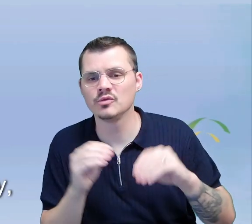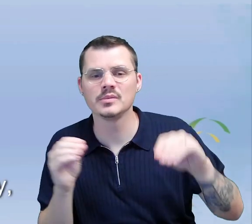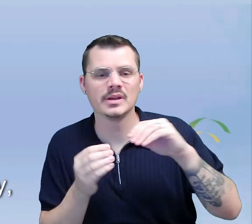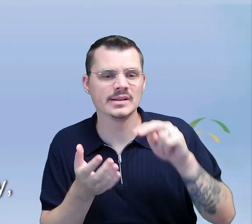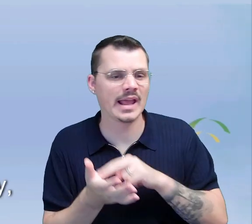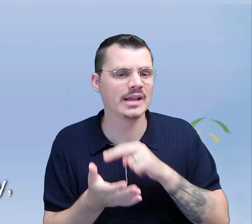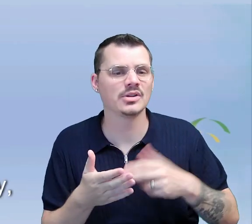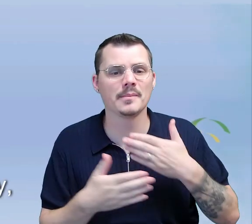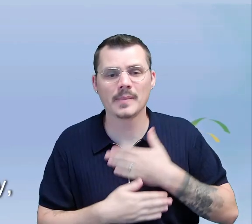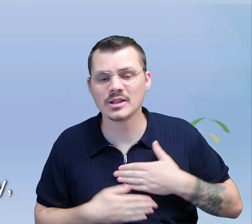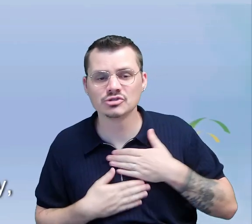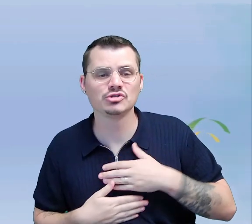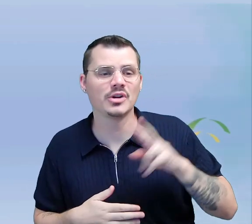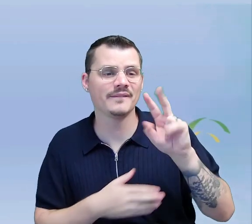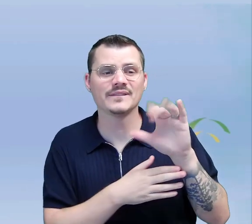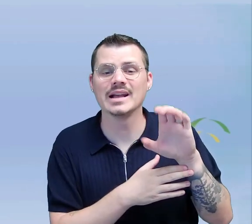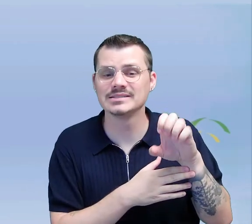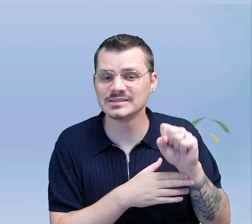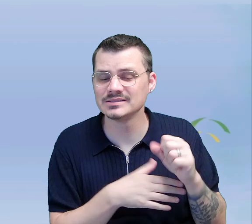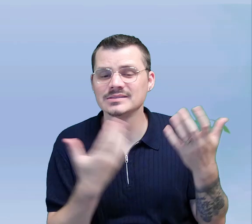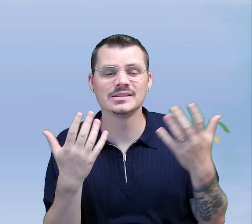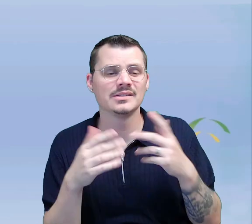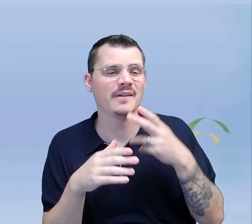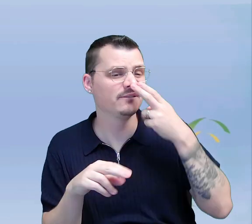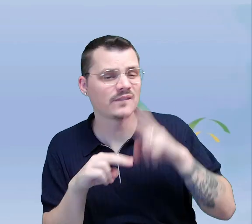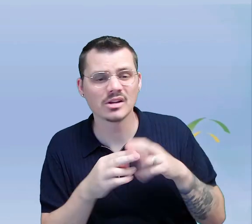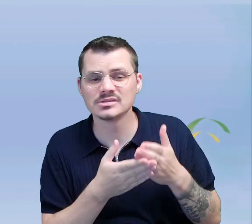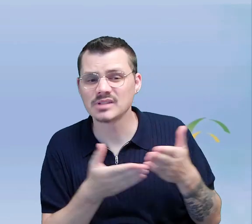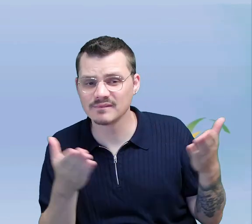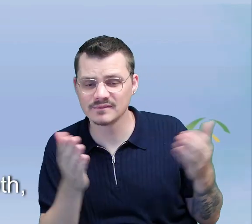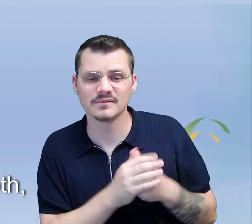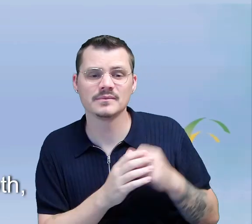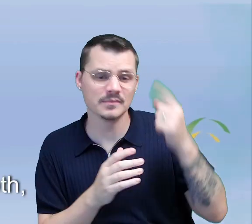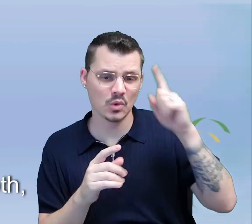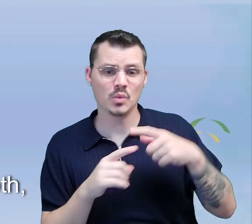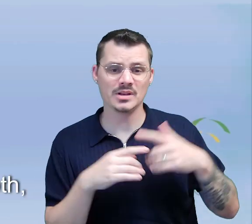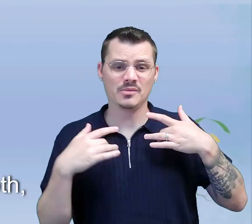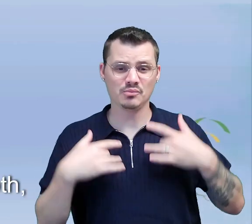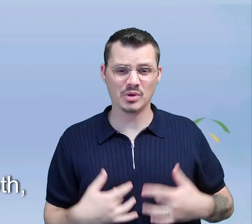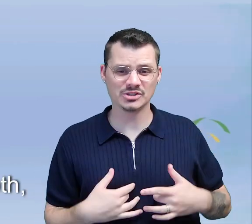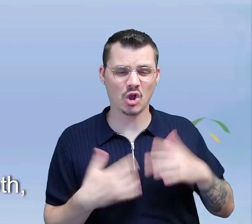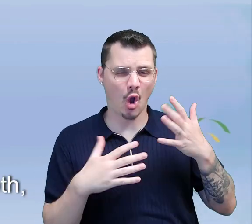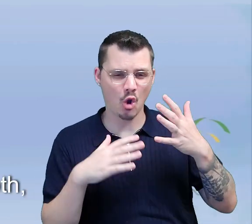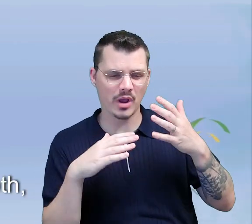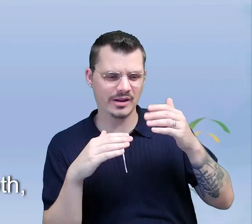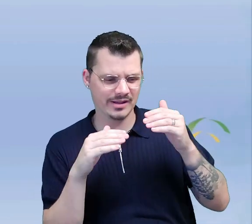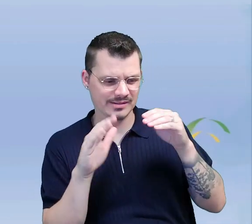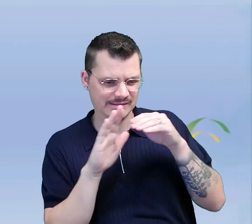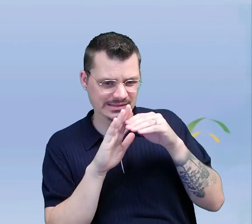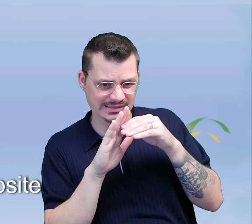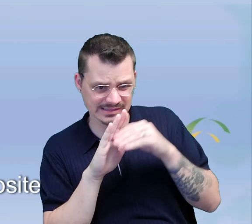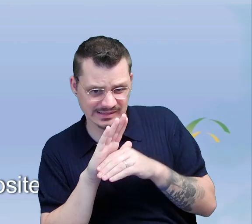pleasure, vices in the right quantity, doing fun stuff. However, when depression is at a certain